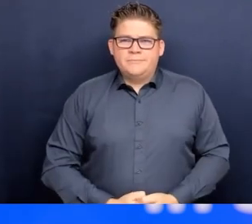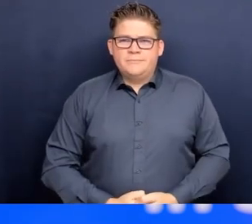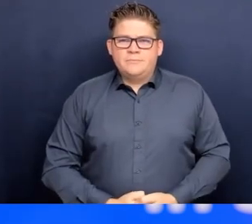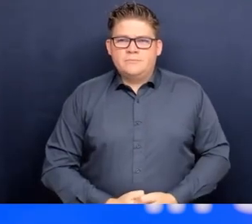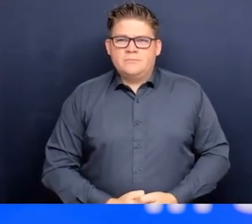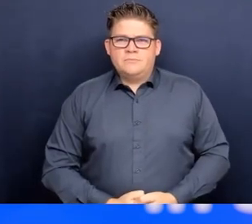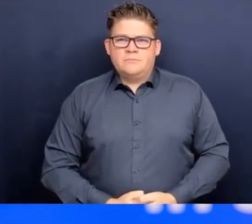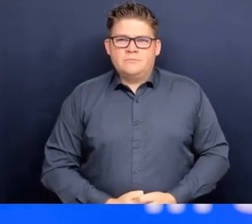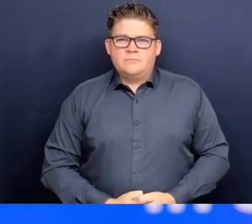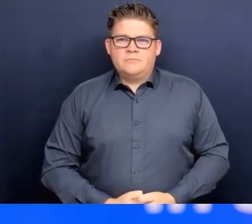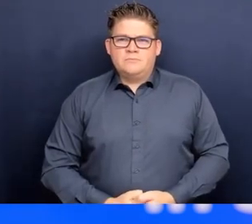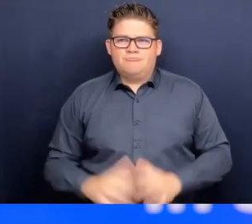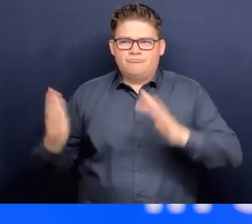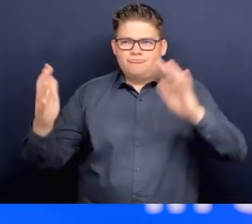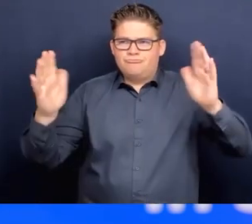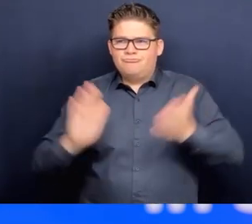school.